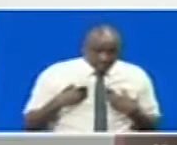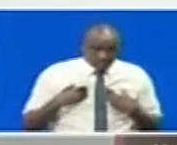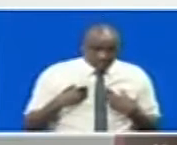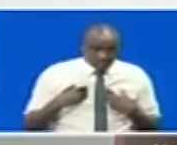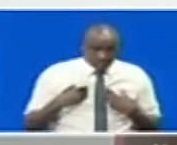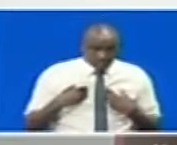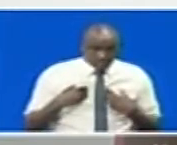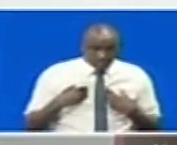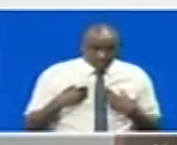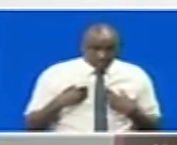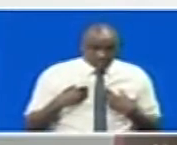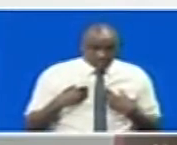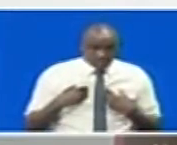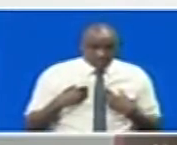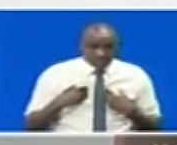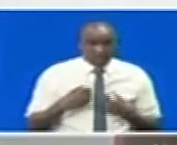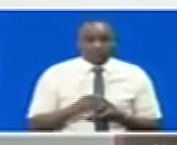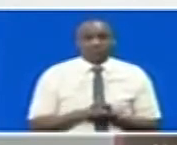curbing hate speech in the country?